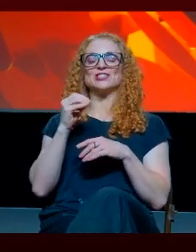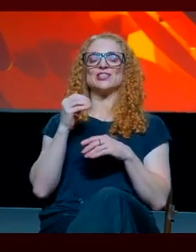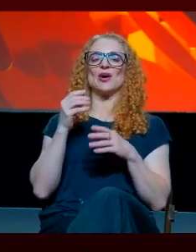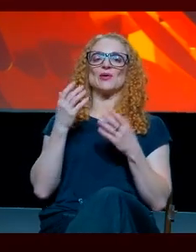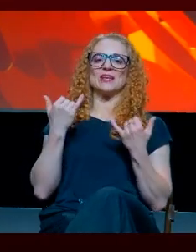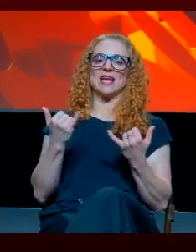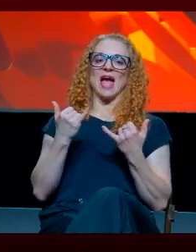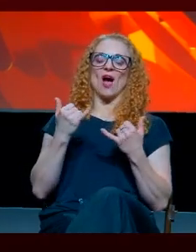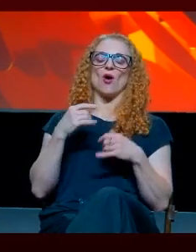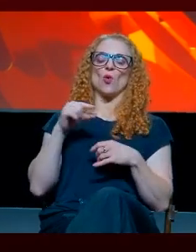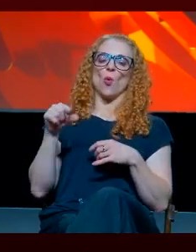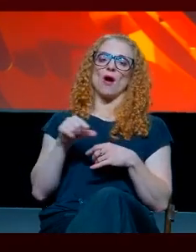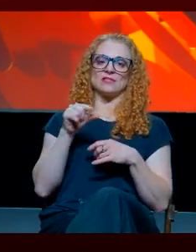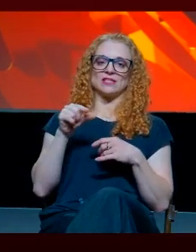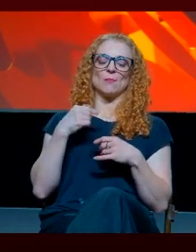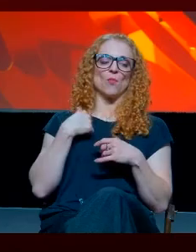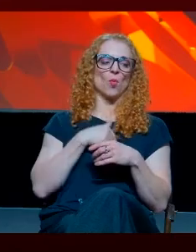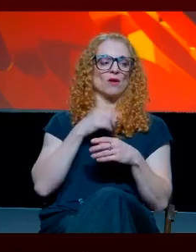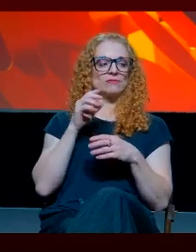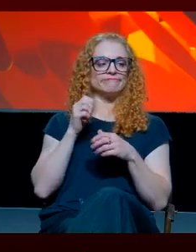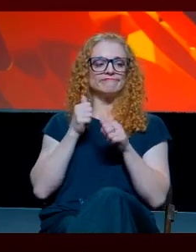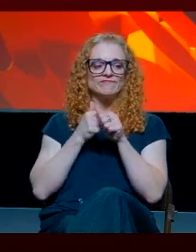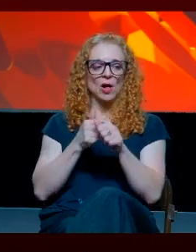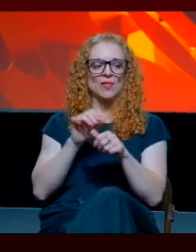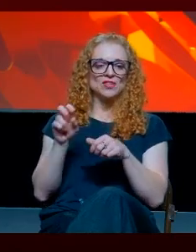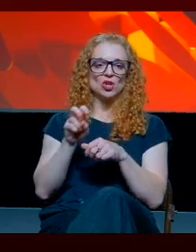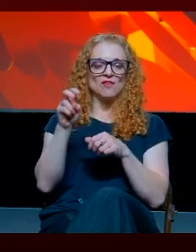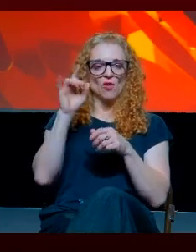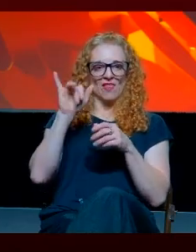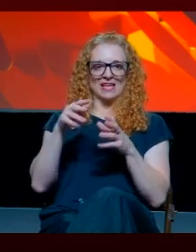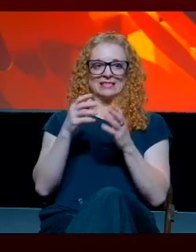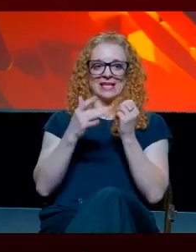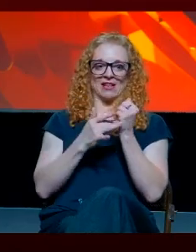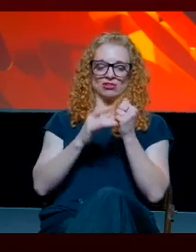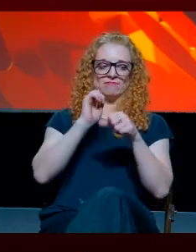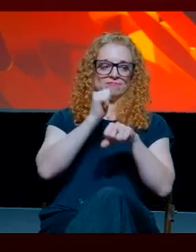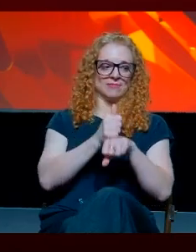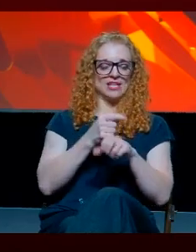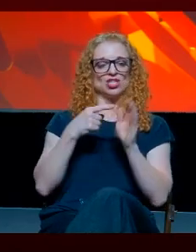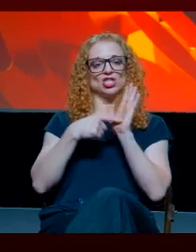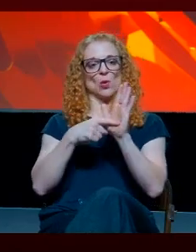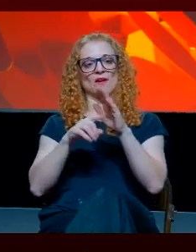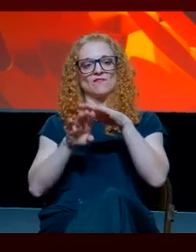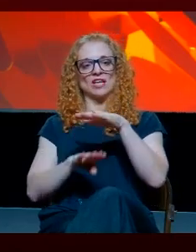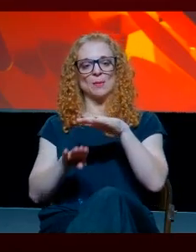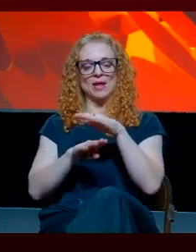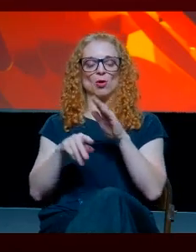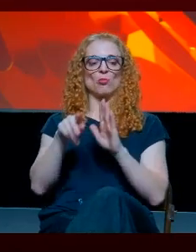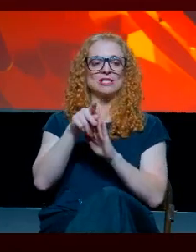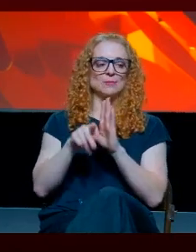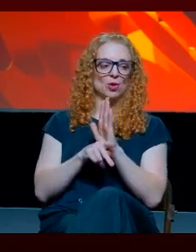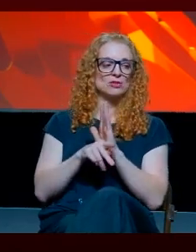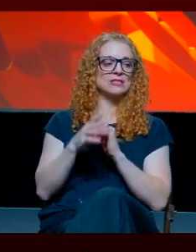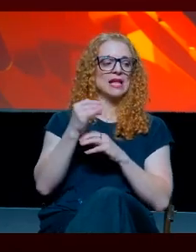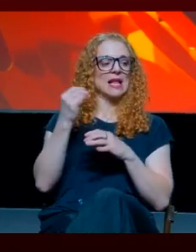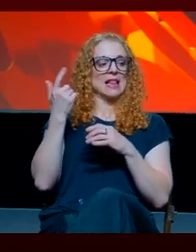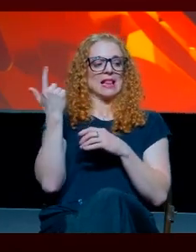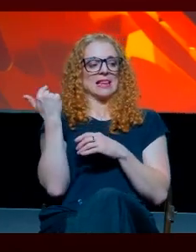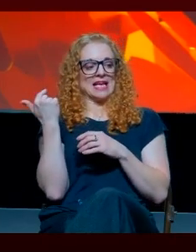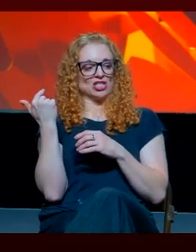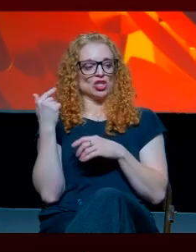following a journey on making the technology exist, showing fundamental principles. Last